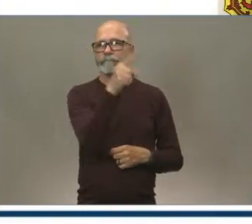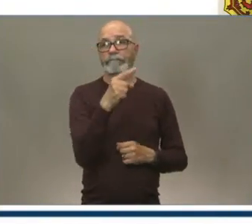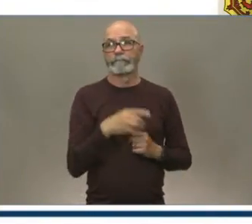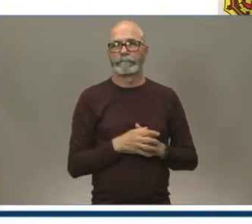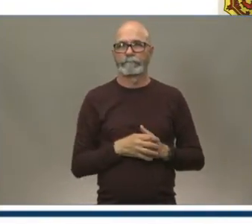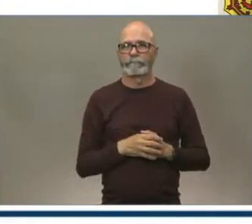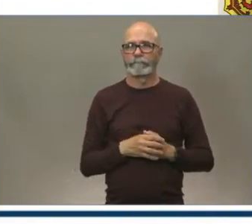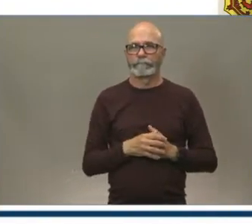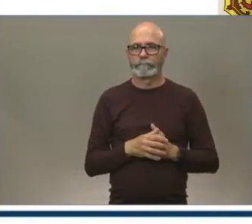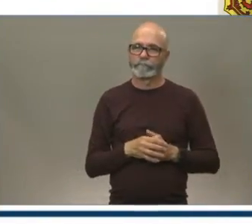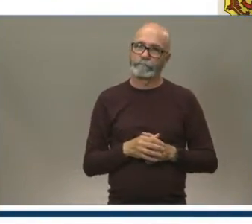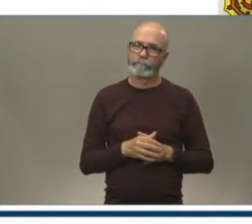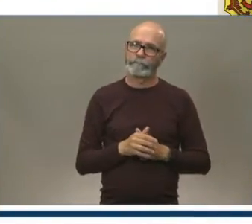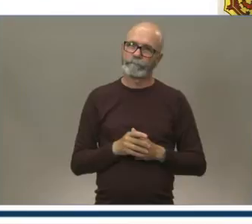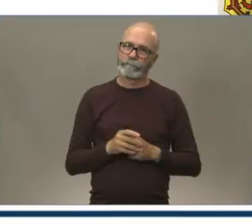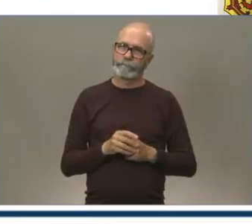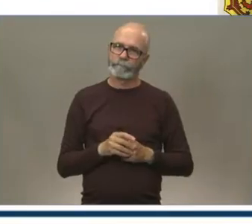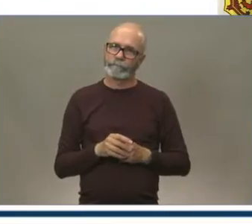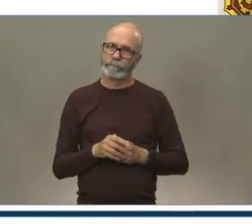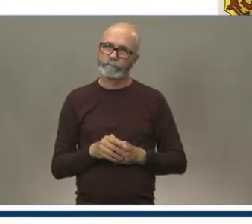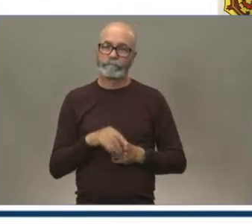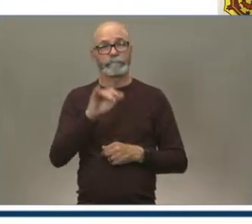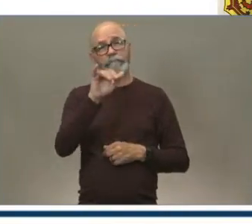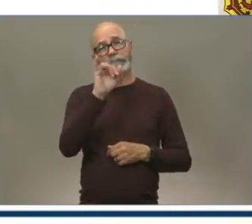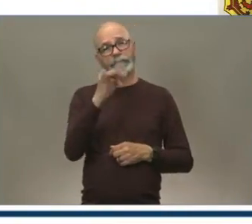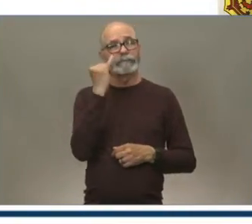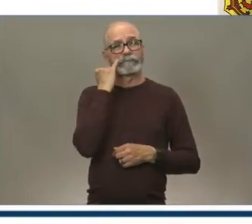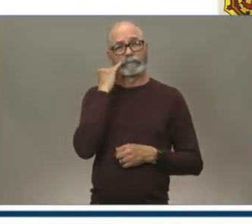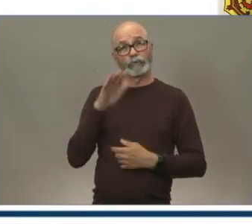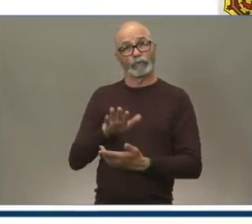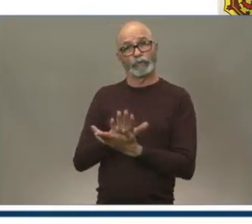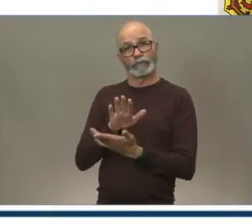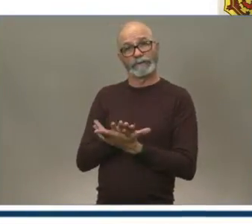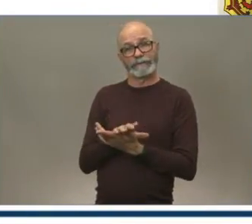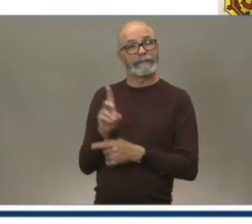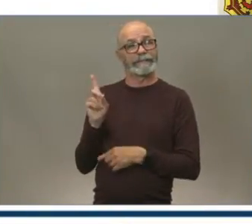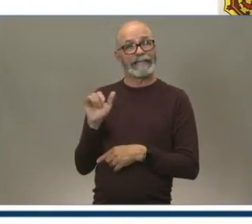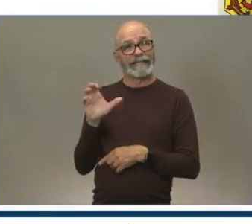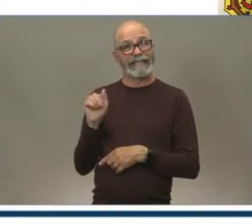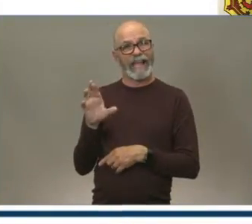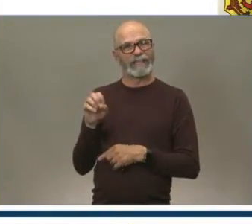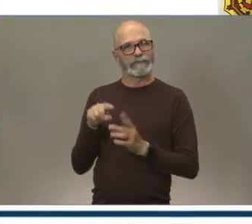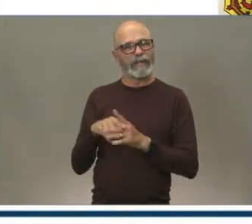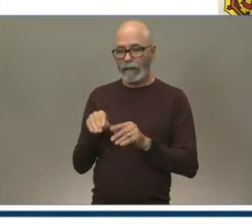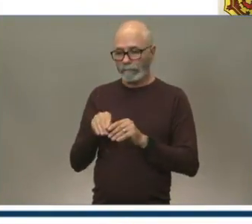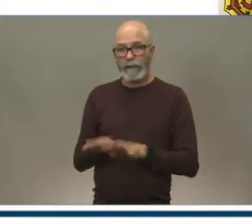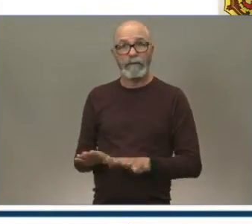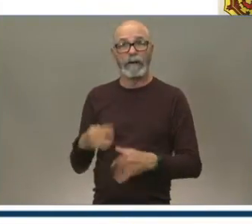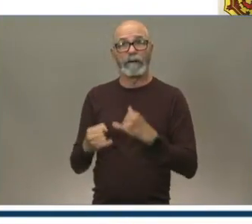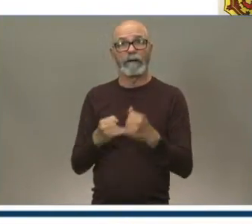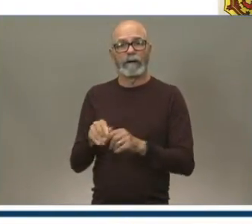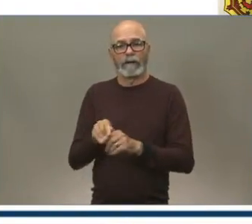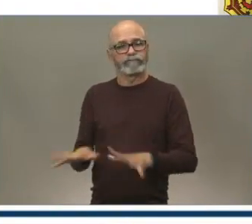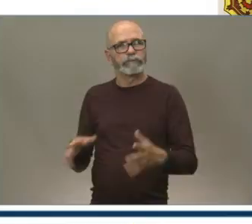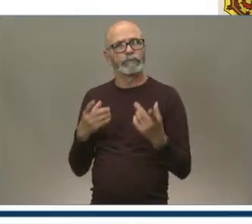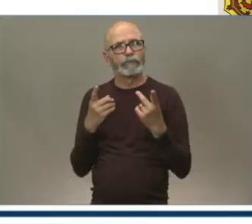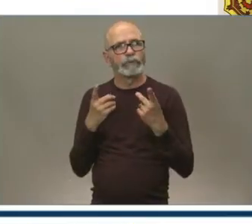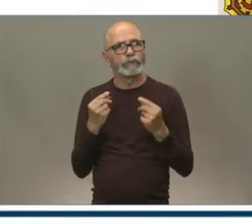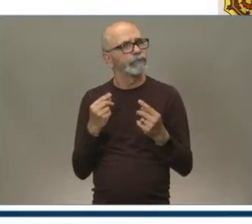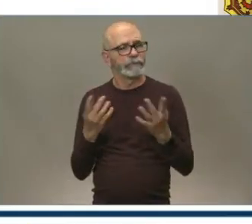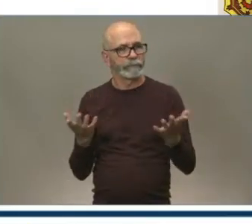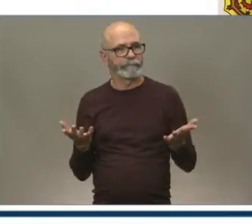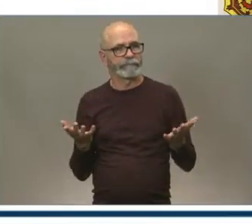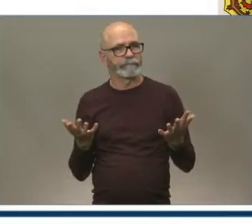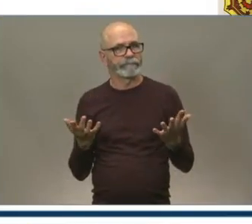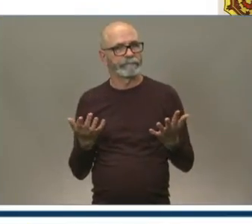in case of further spread in schools and daycares, and what kind of triggers would cause you to put that kind of plan